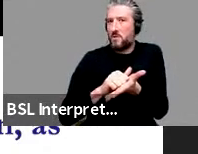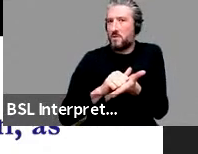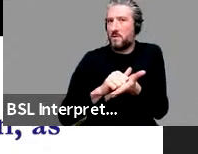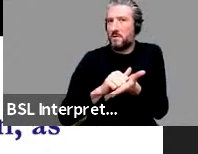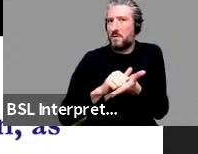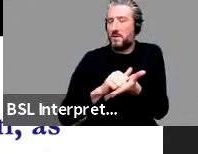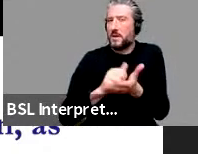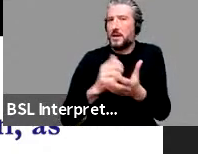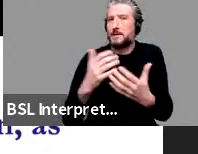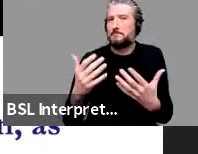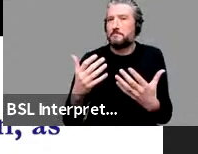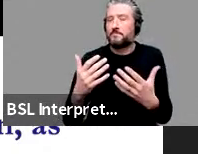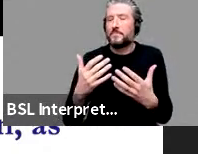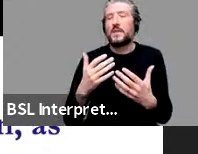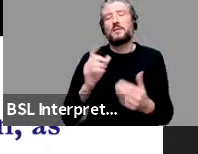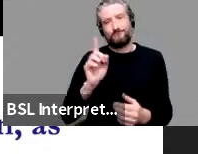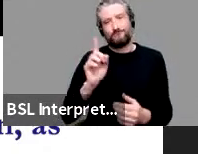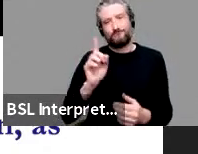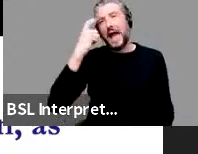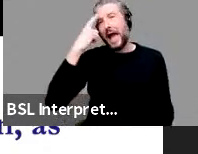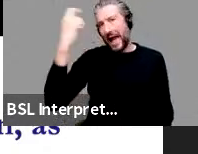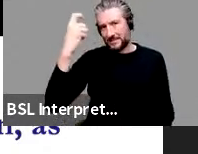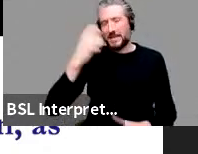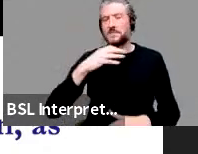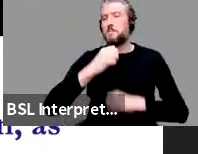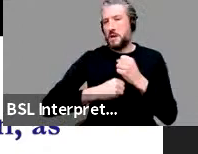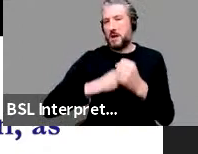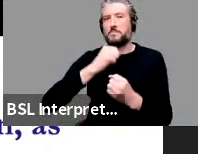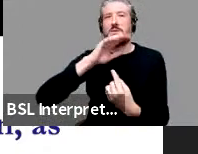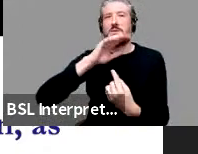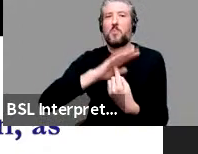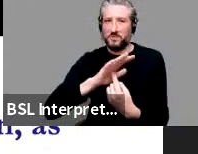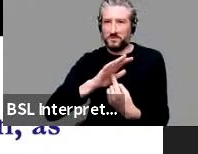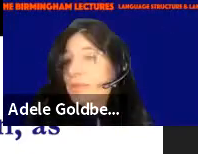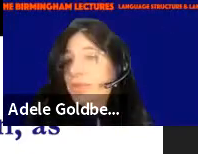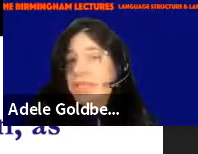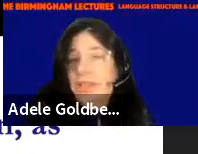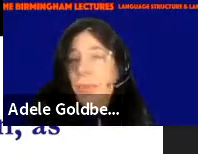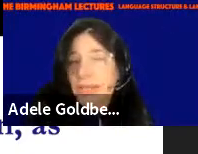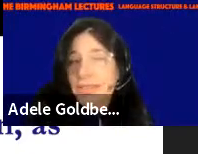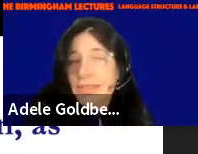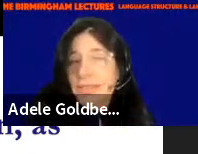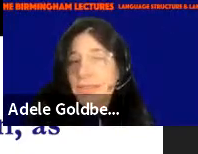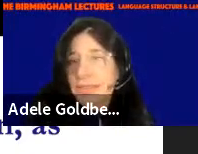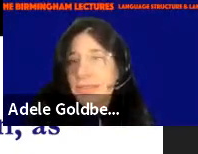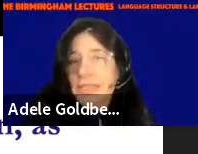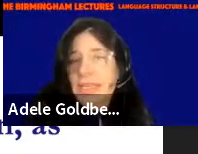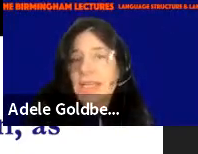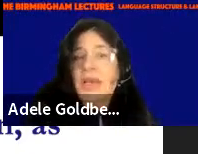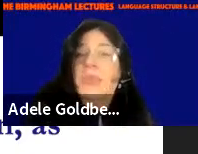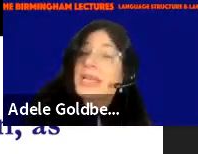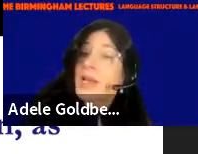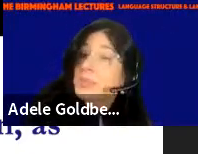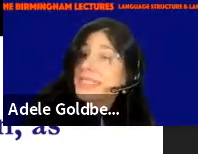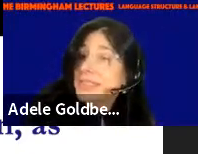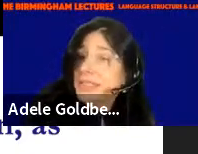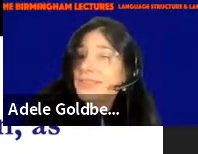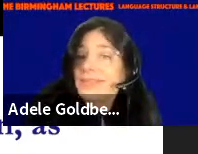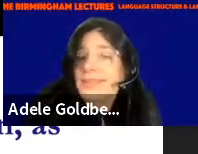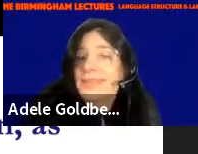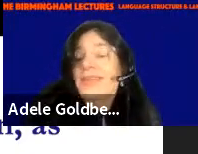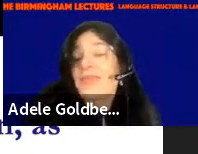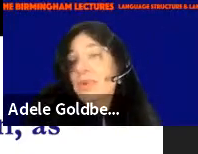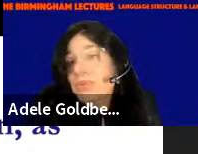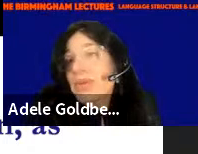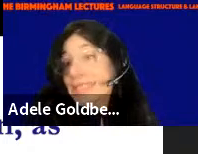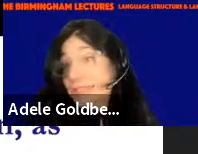accessibility comes into play. So accessibility is determined by the accessibility of the parts, by competition